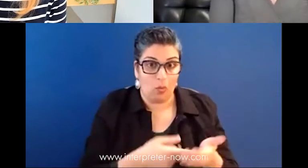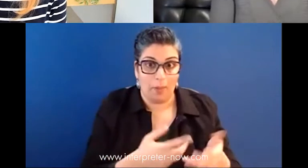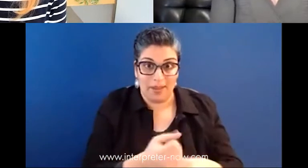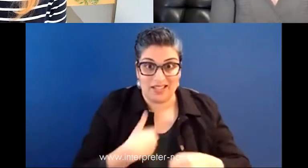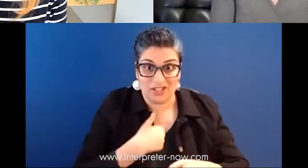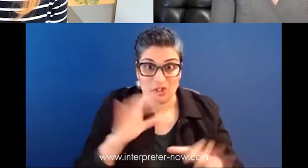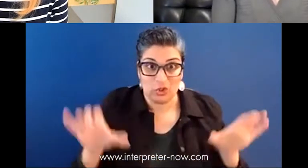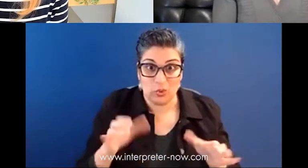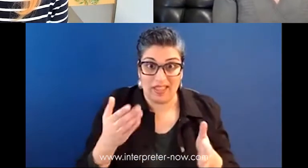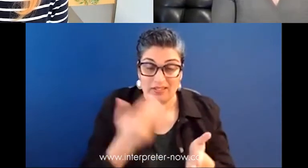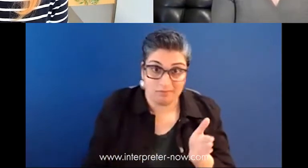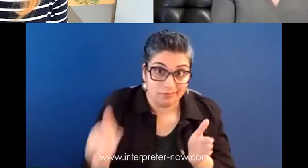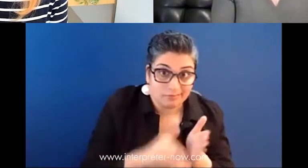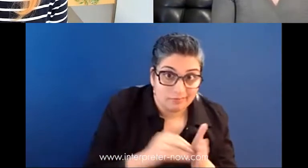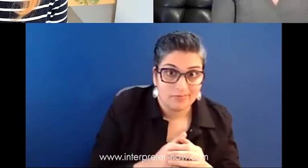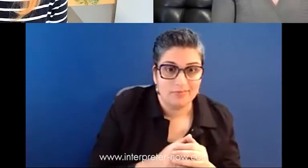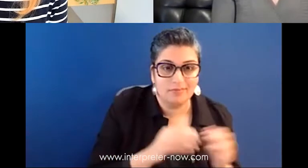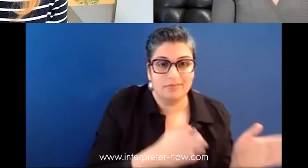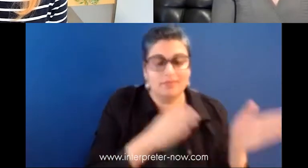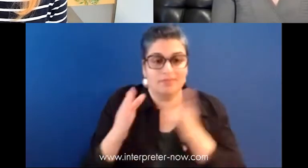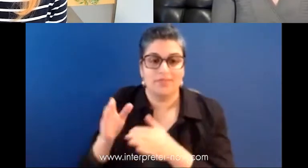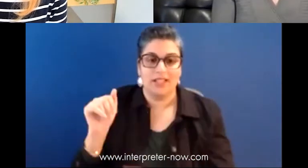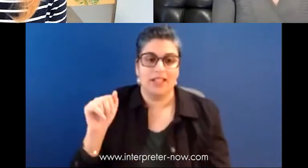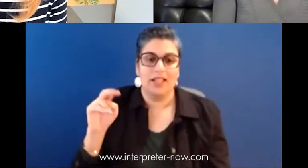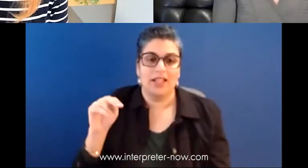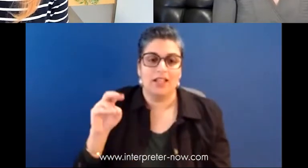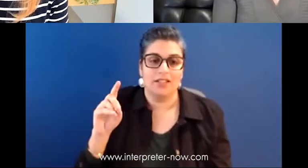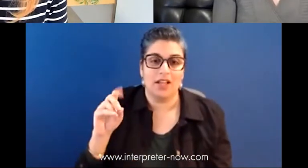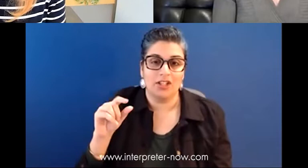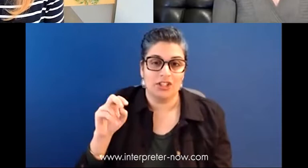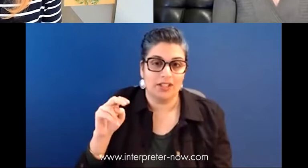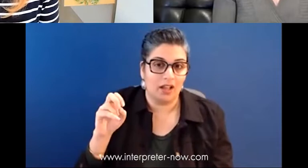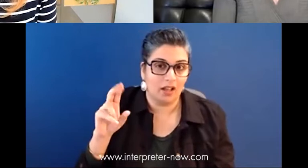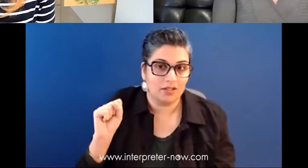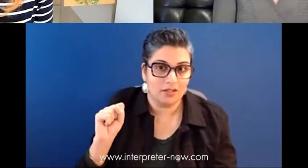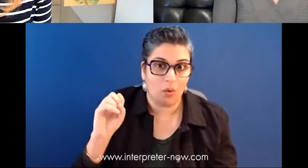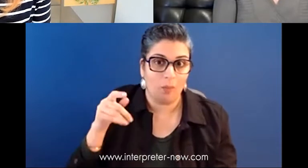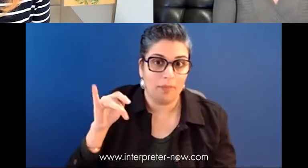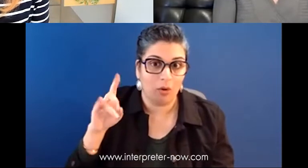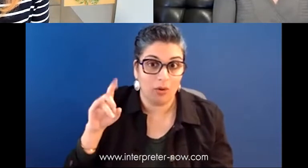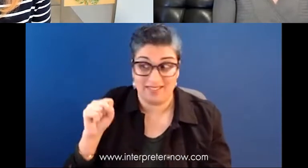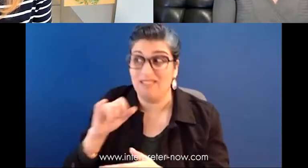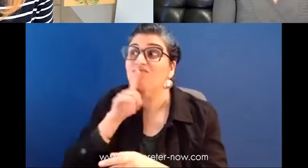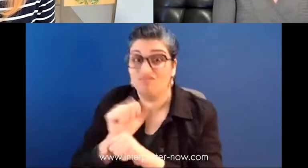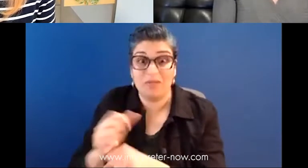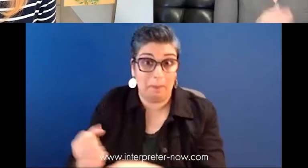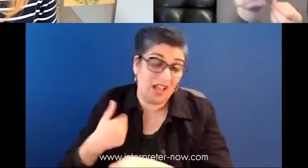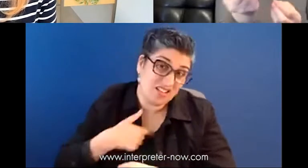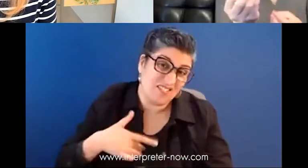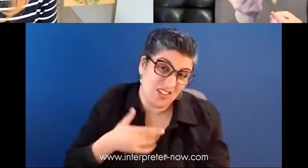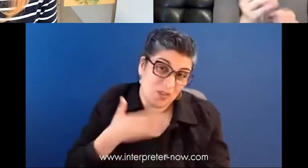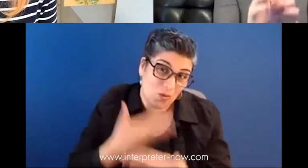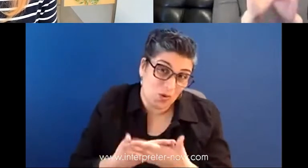and also what are called endogenous opioids. So these are things that actually make us feel good. So